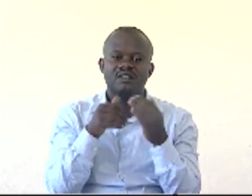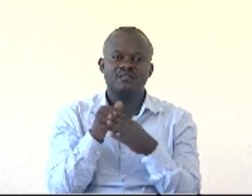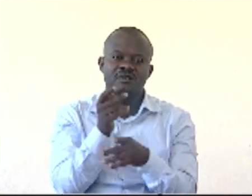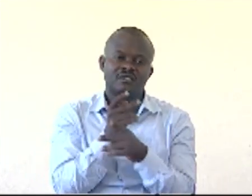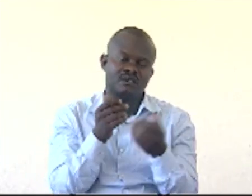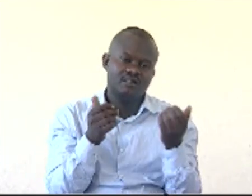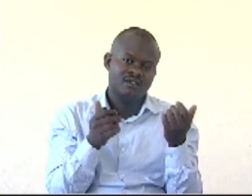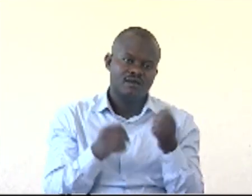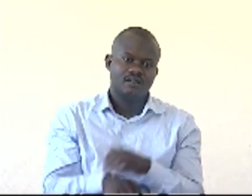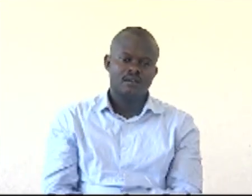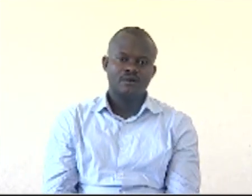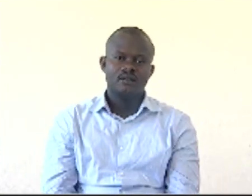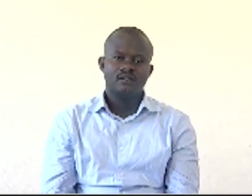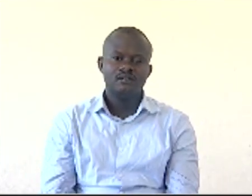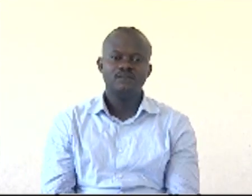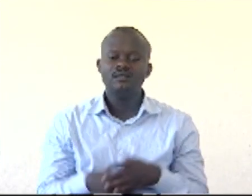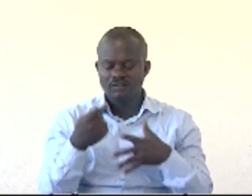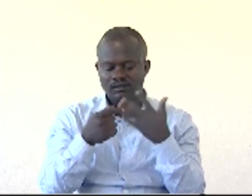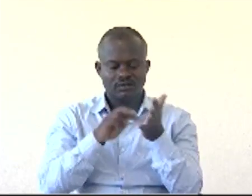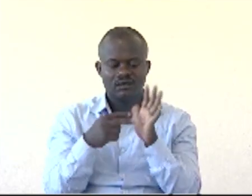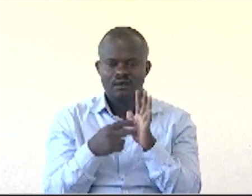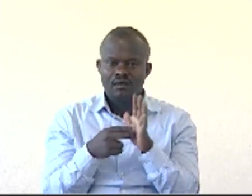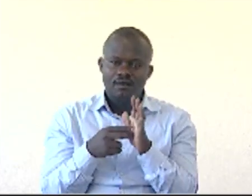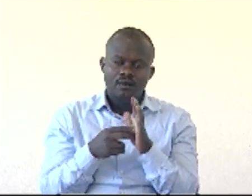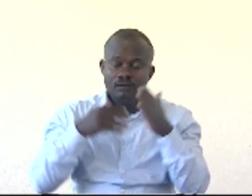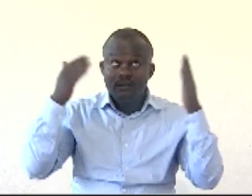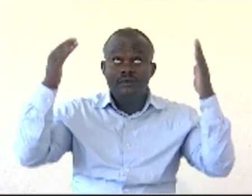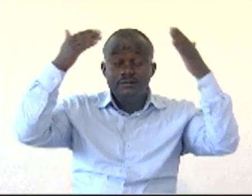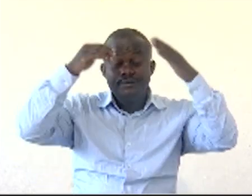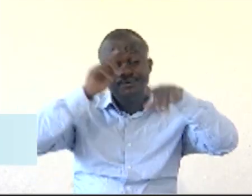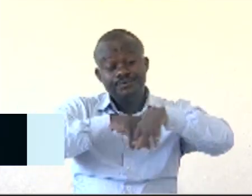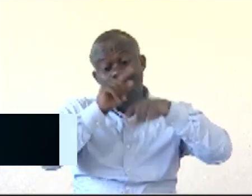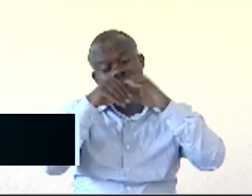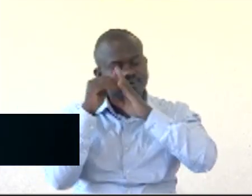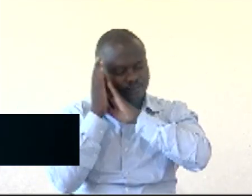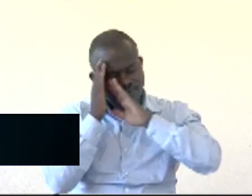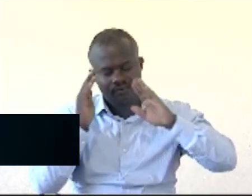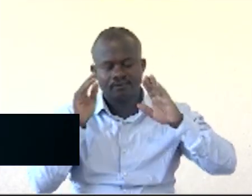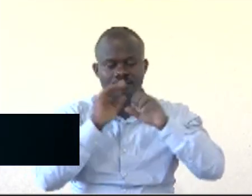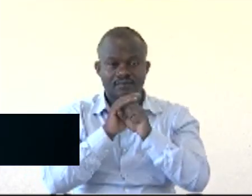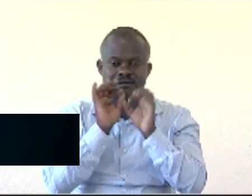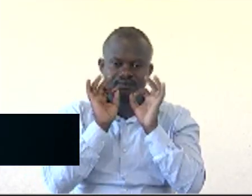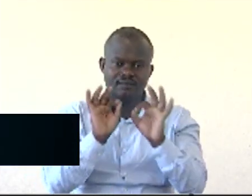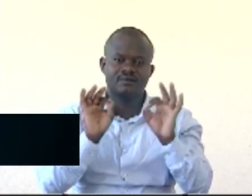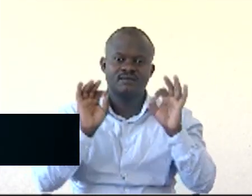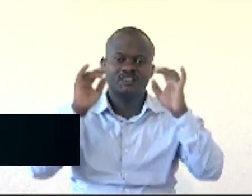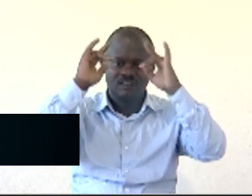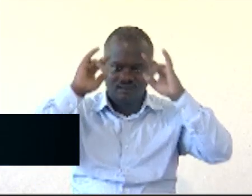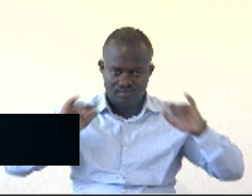with insecticide. That means at night when you're going to sleep, make sure